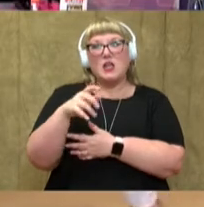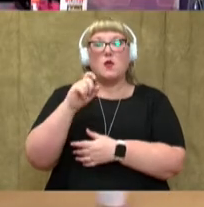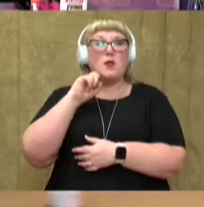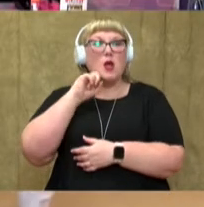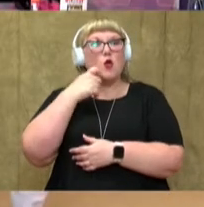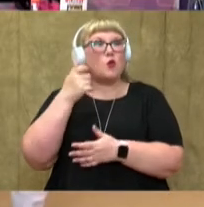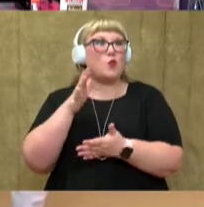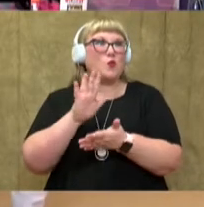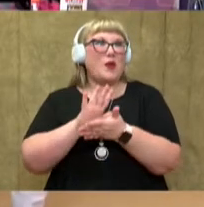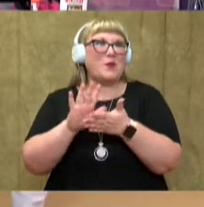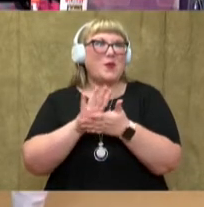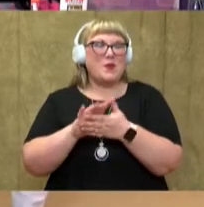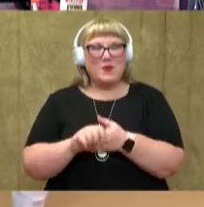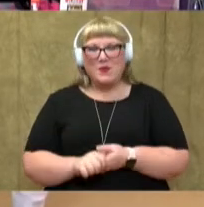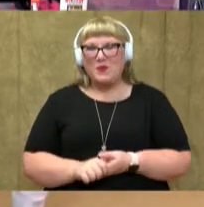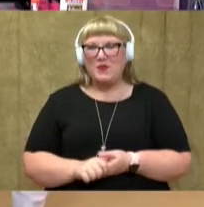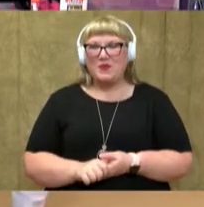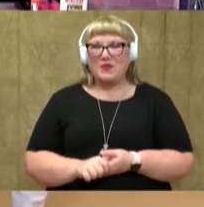looking paper. So